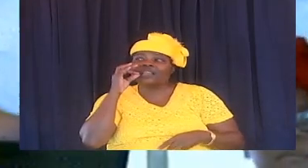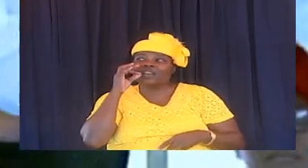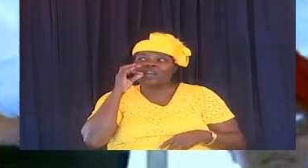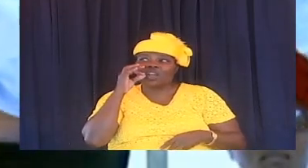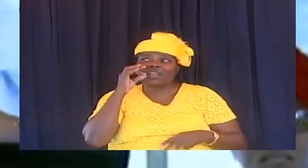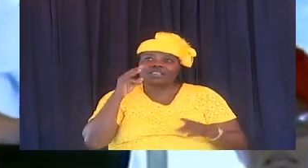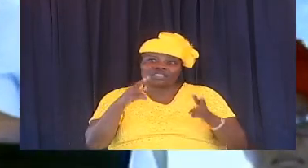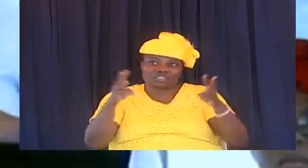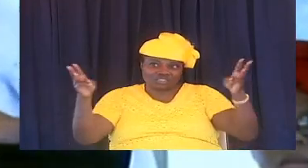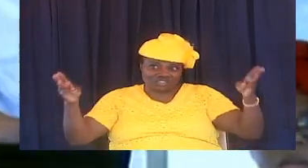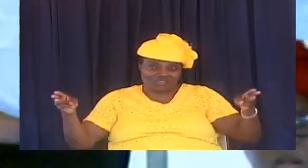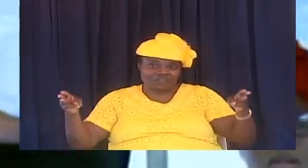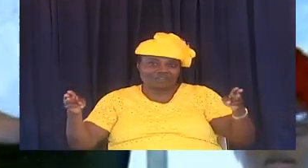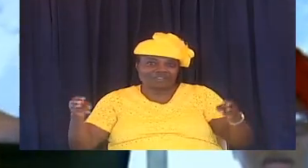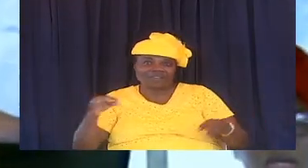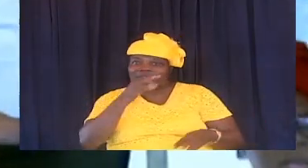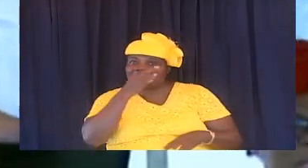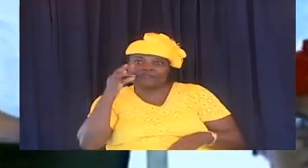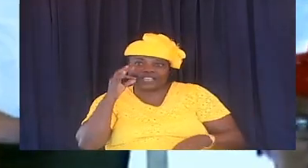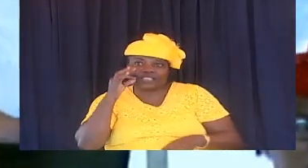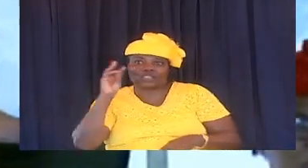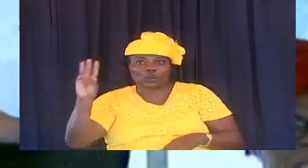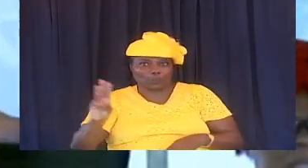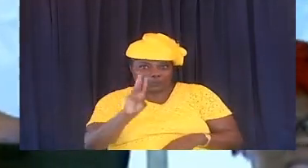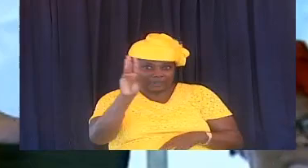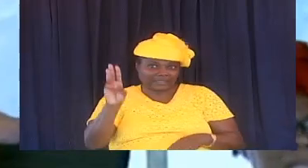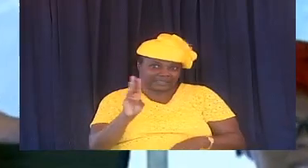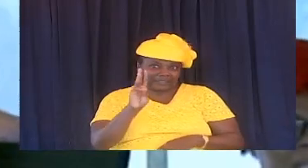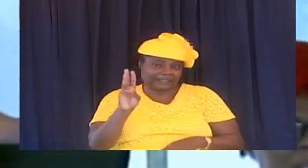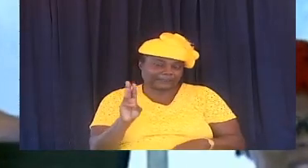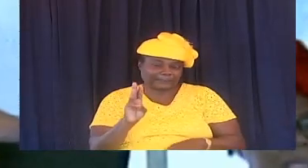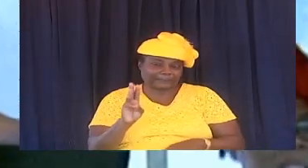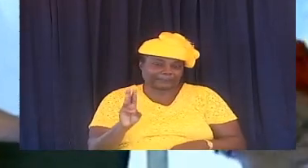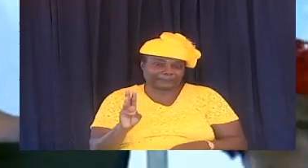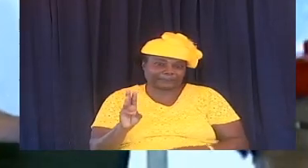if for any reason you have other